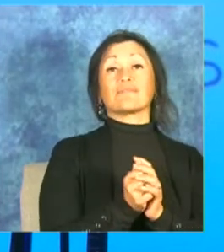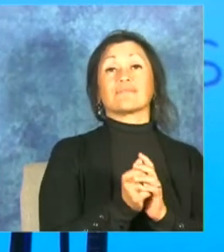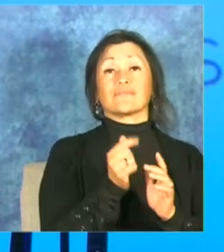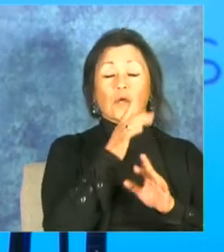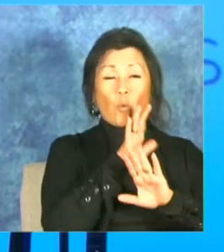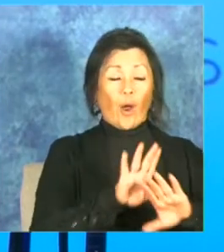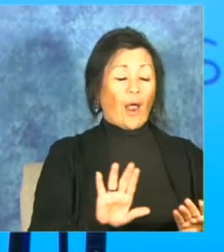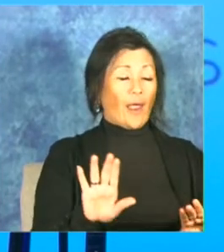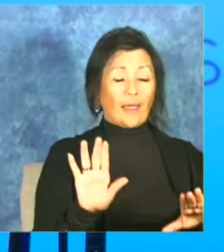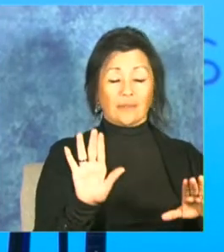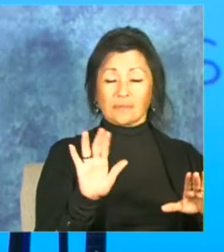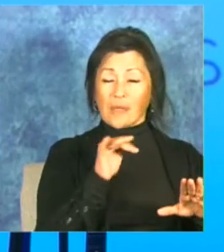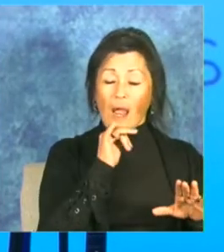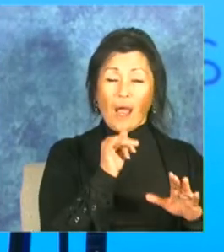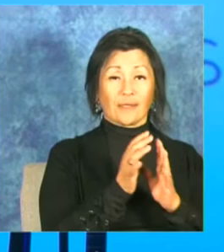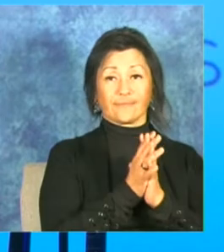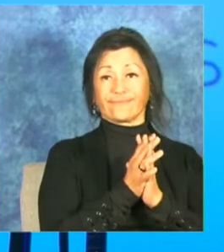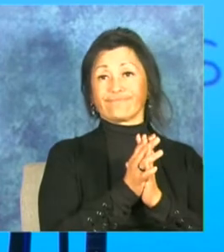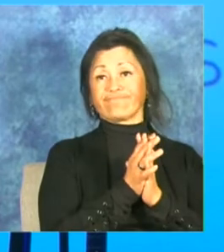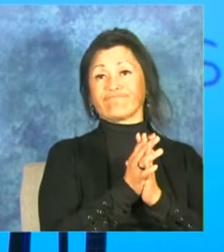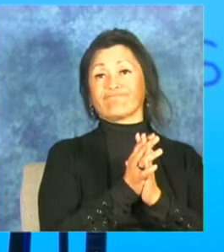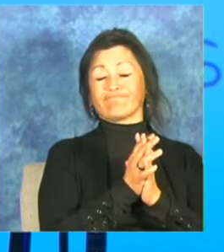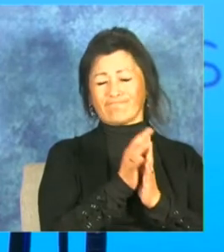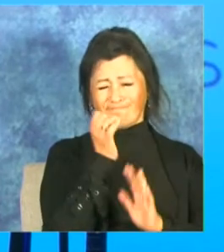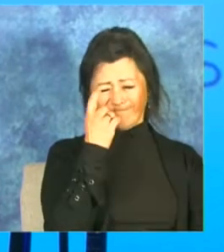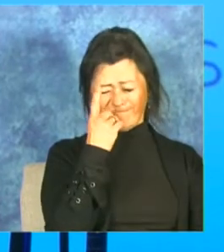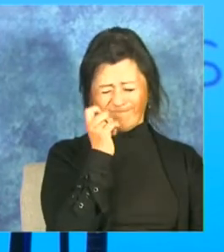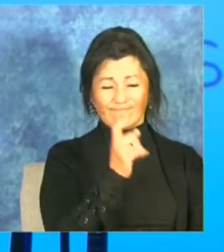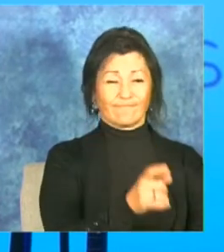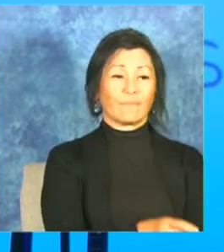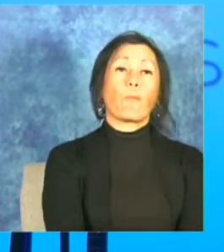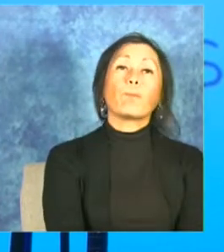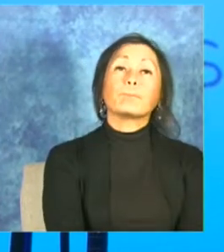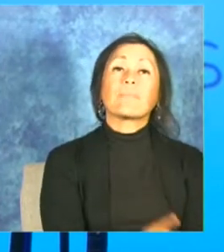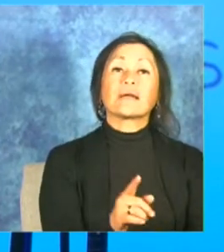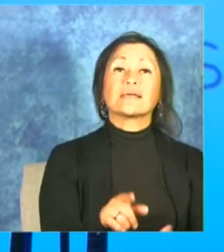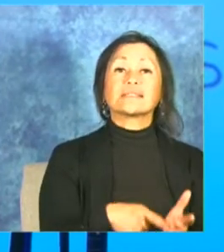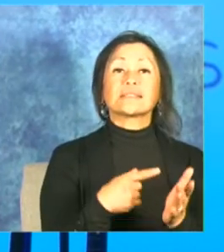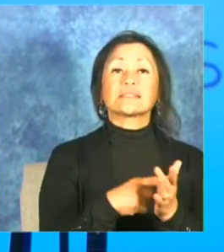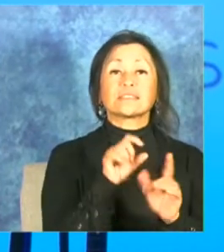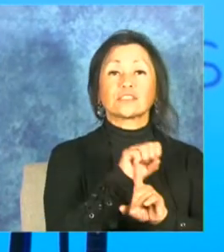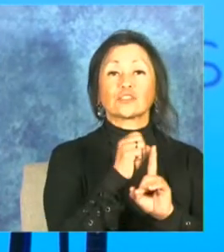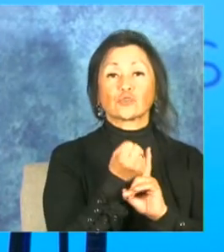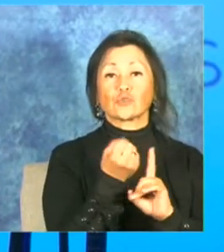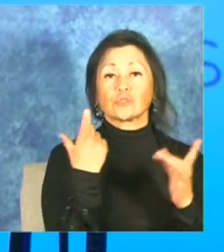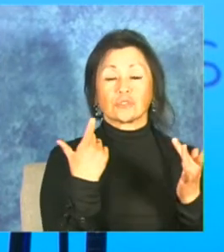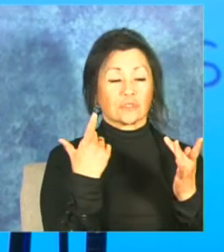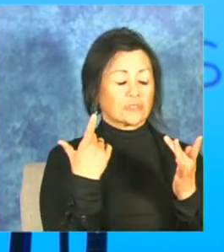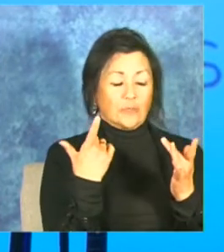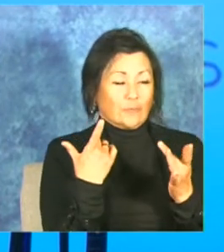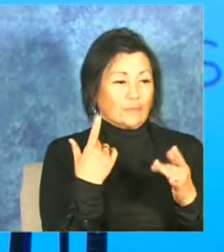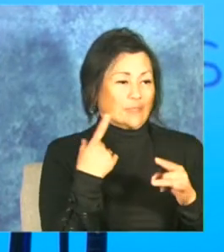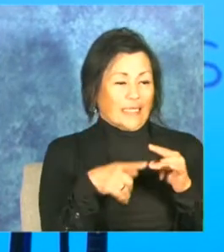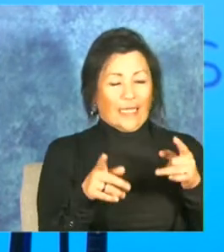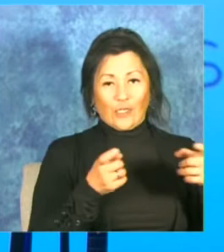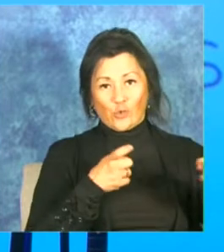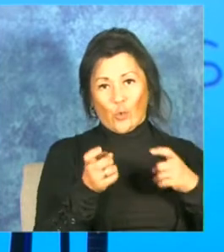quiet enough, loud enough. You get it. And sometimes situations are just simply out of our